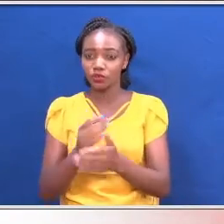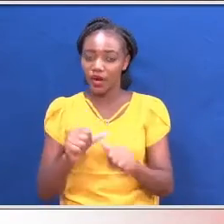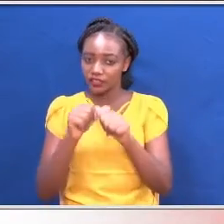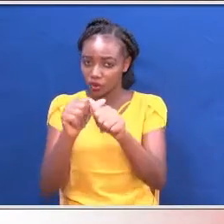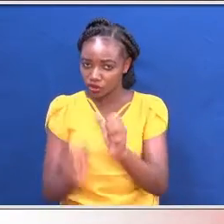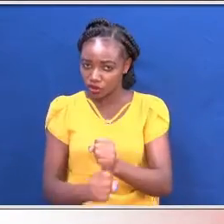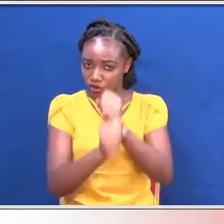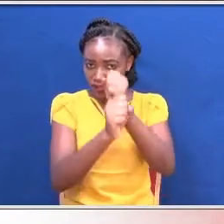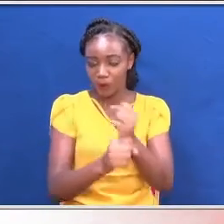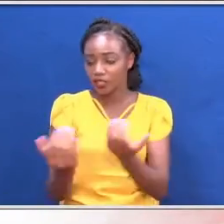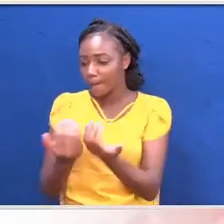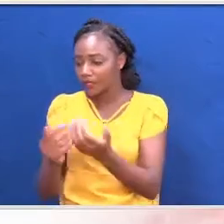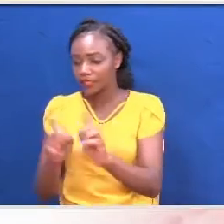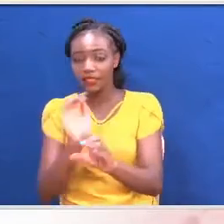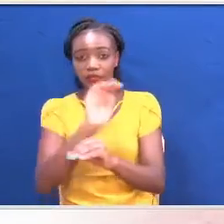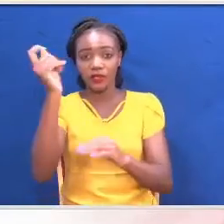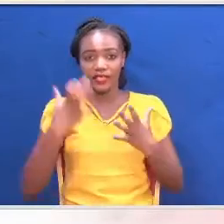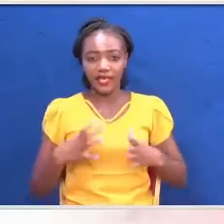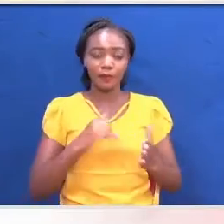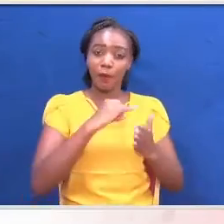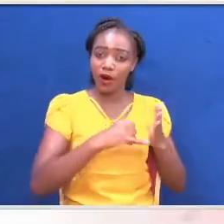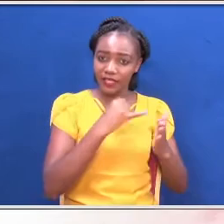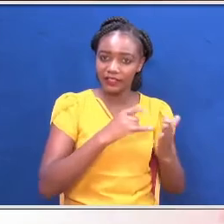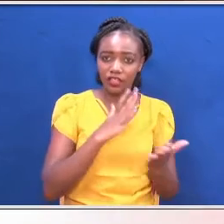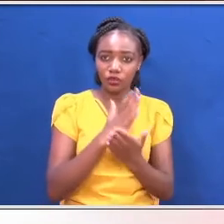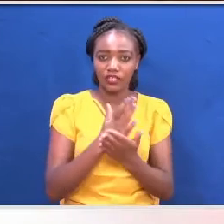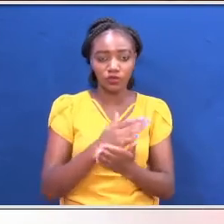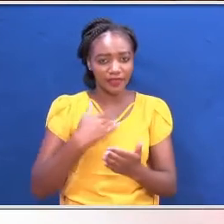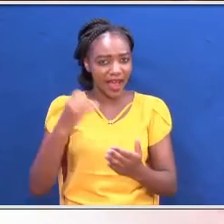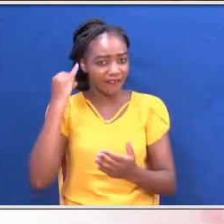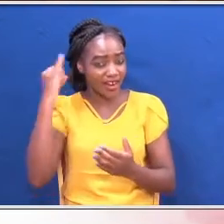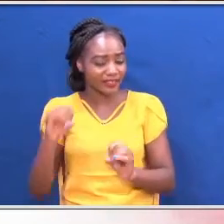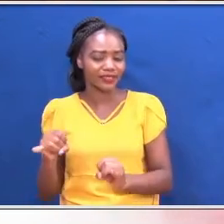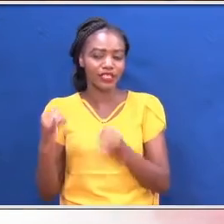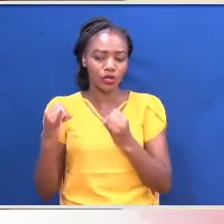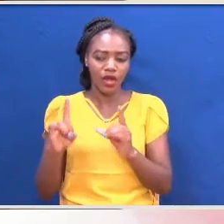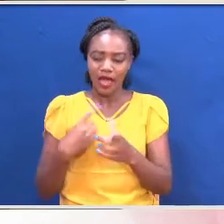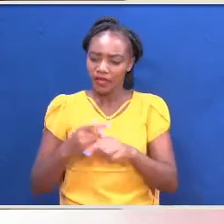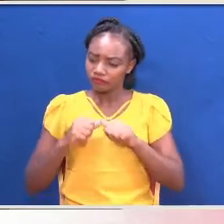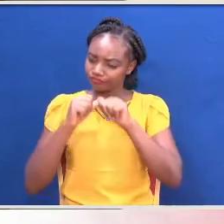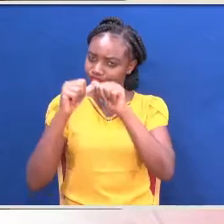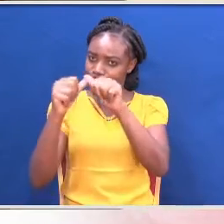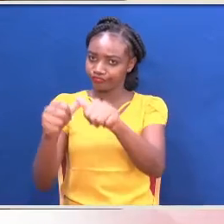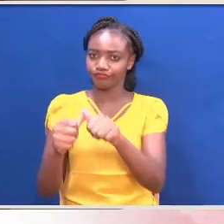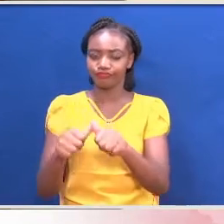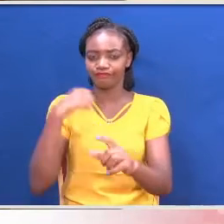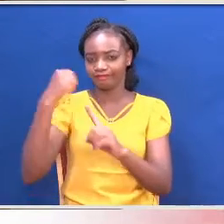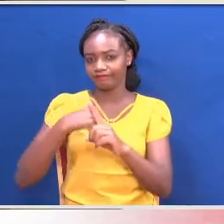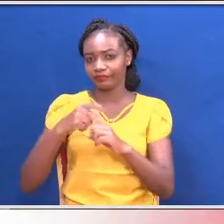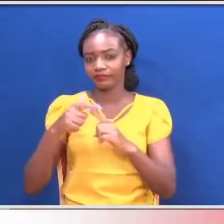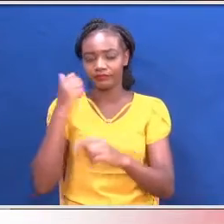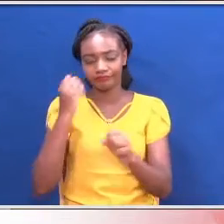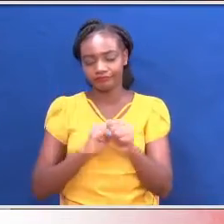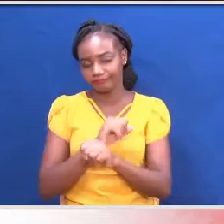force, while also calling on Kenyan industries to remain innovative and stand tall in the face of the COVID-19